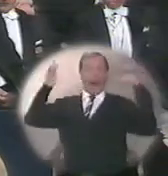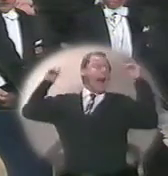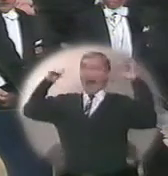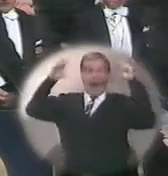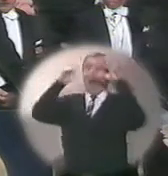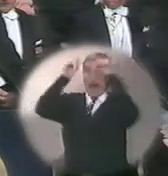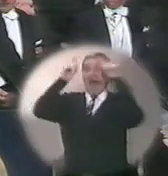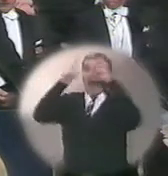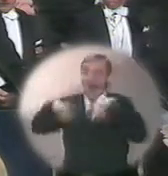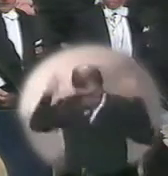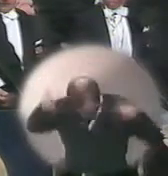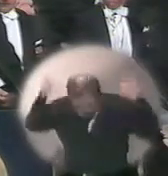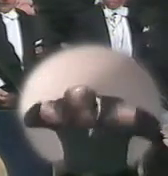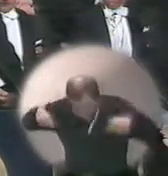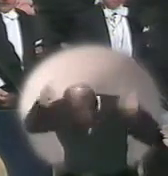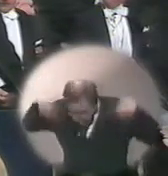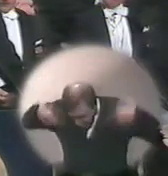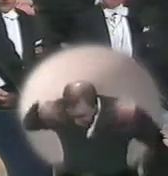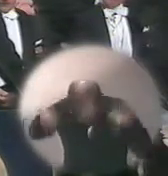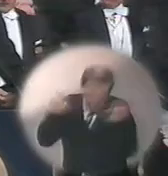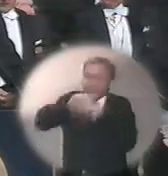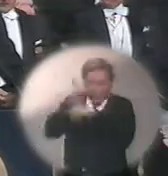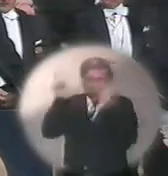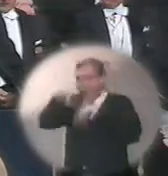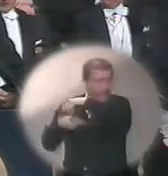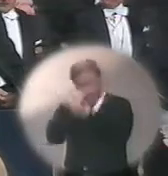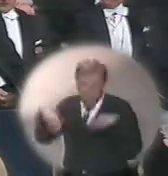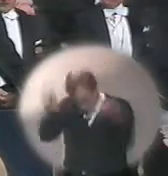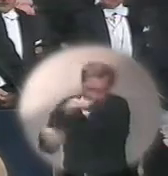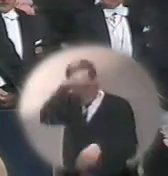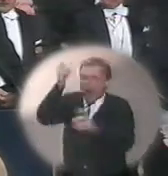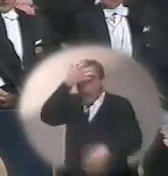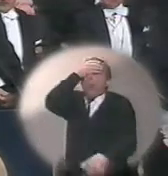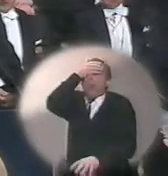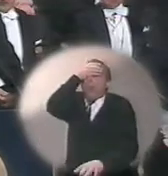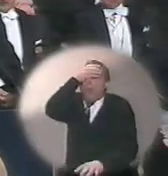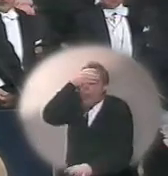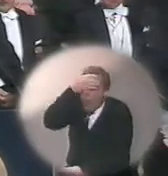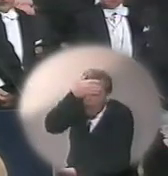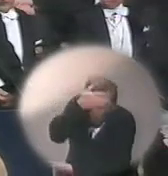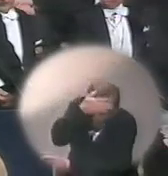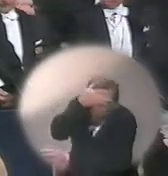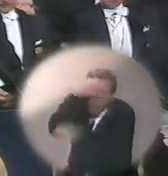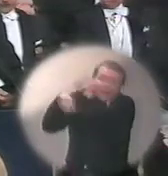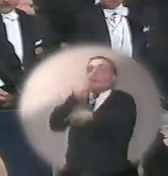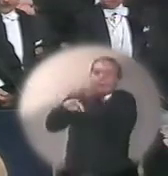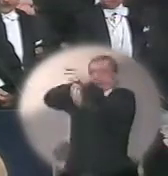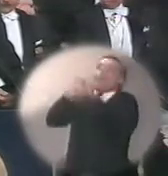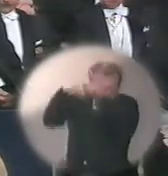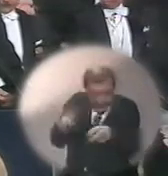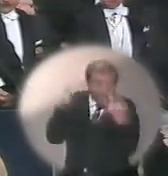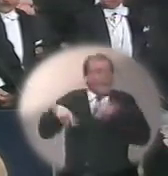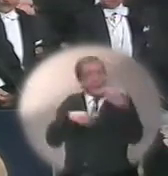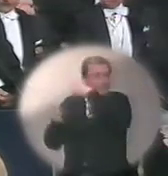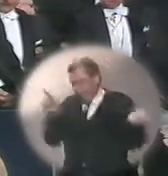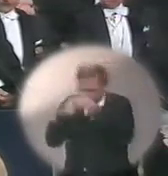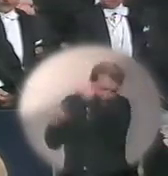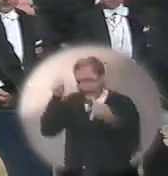the analytical stage, the basic approach has to be changed for one that is more closely related to